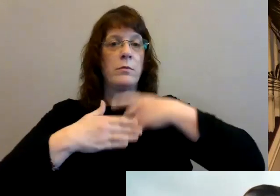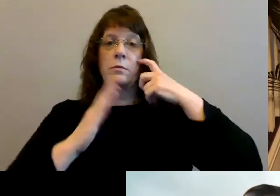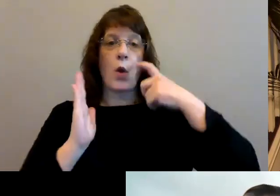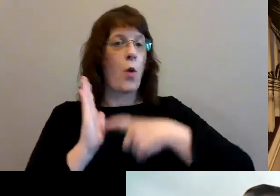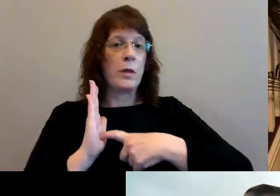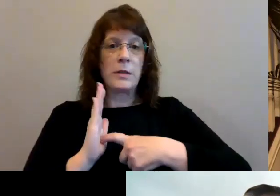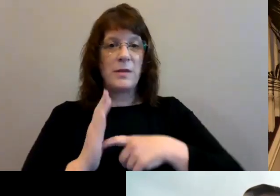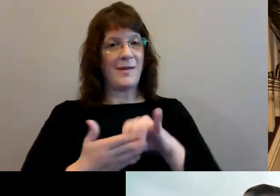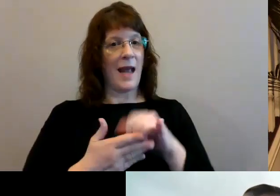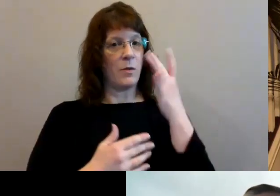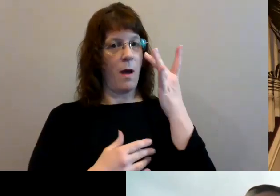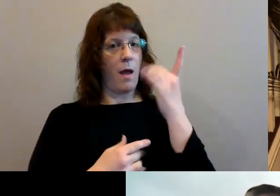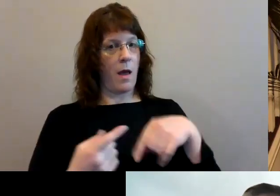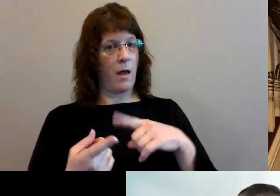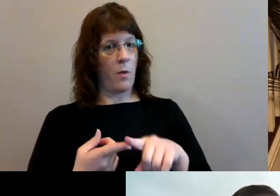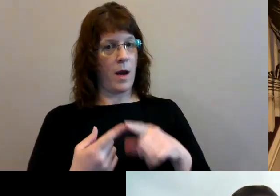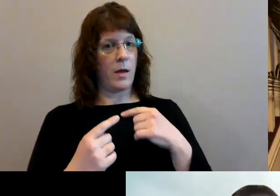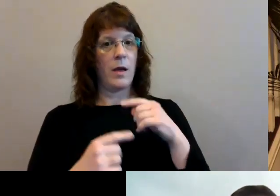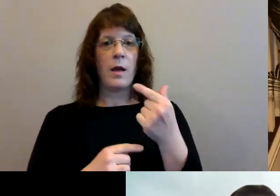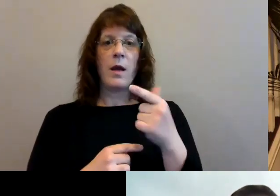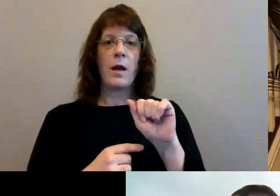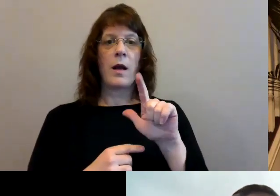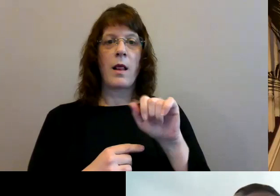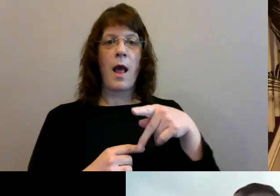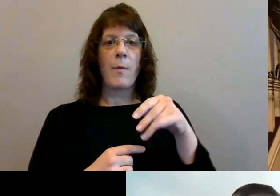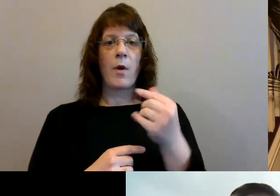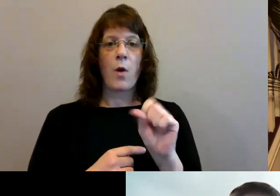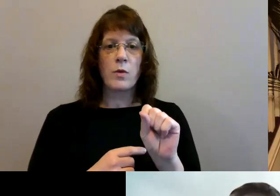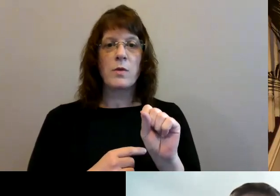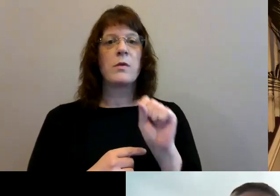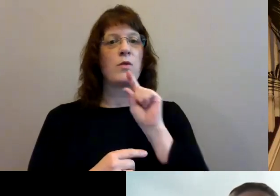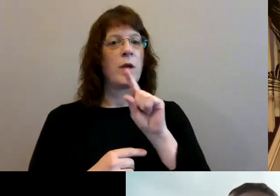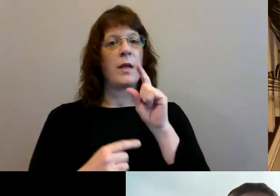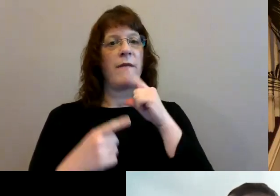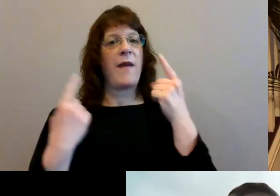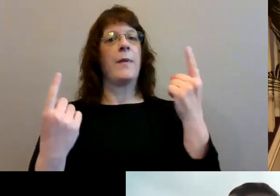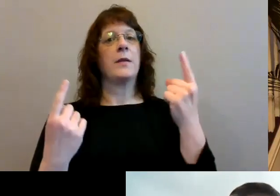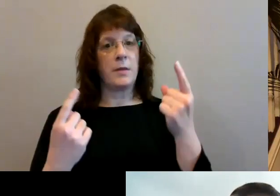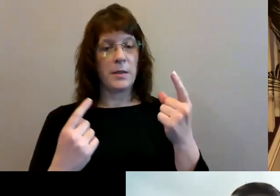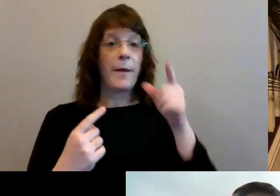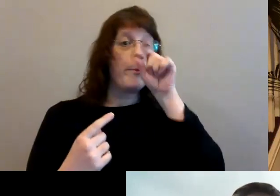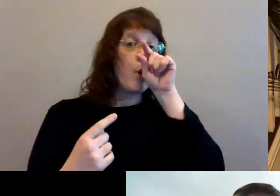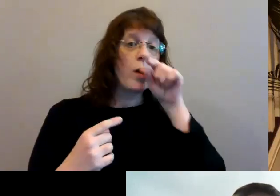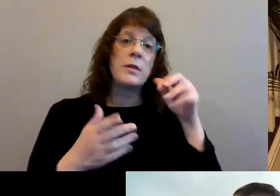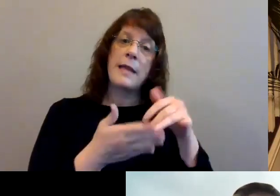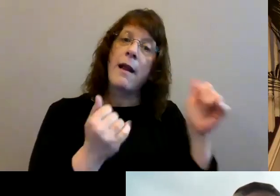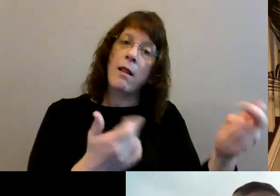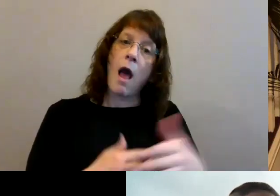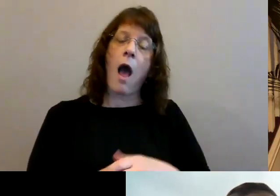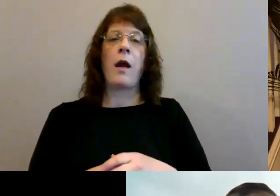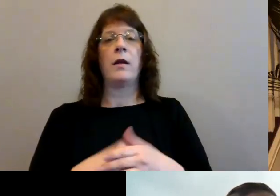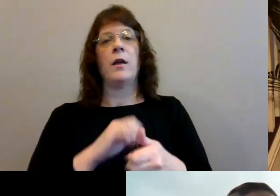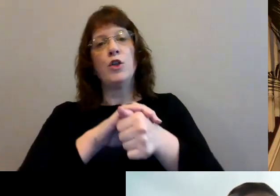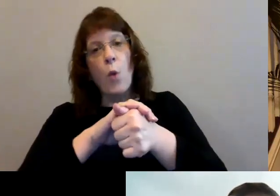And that's why Galapagos is sort of like well known, right? Like the finches have been studied a lot, the tortoises. And so when